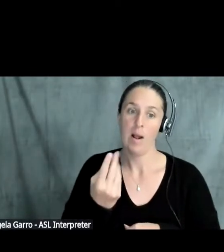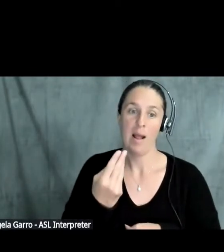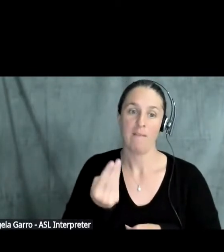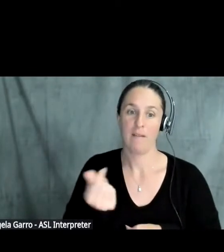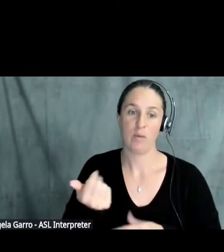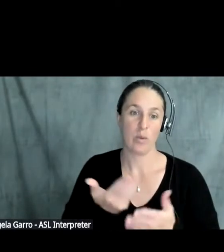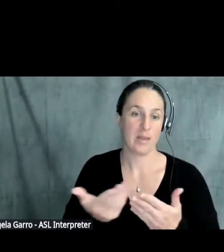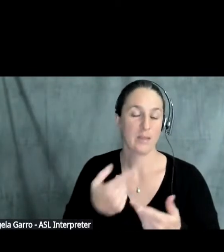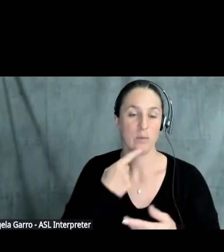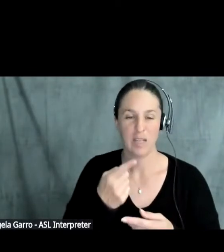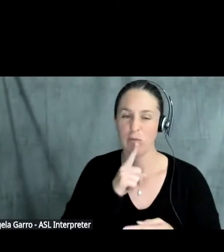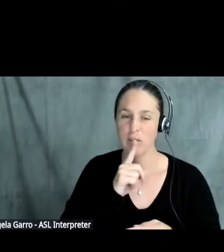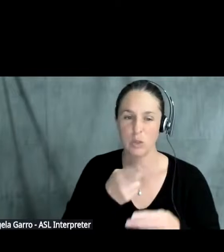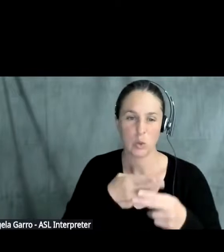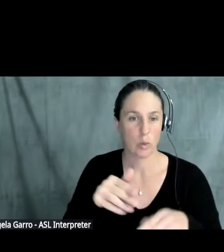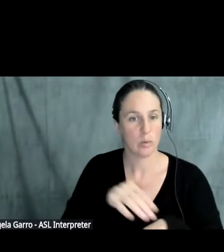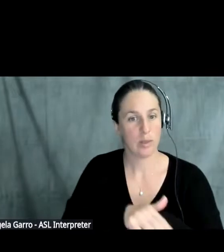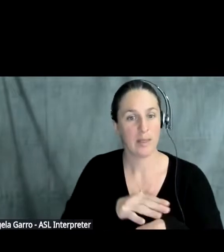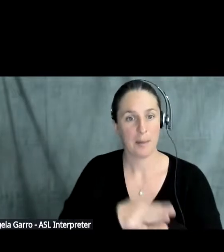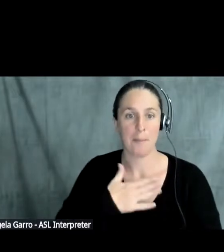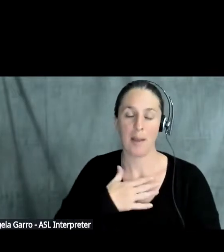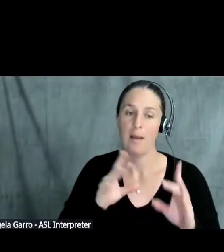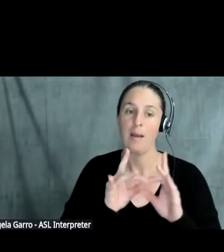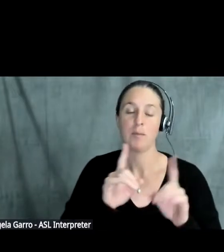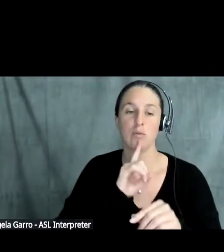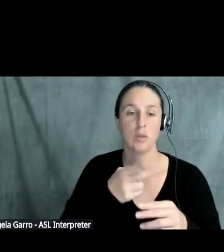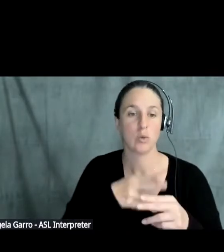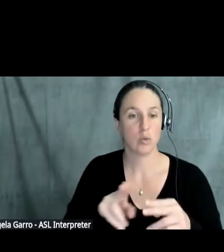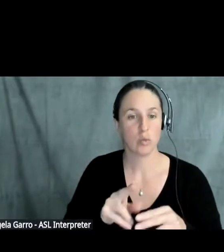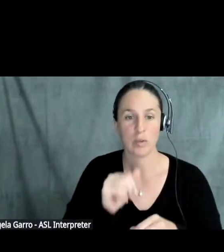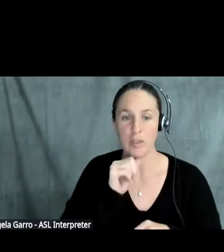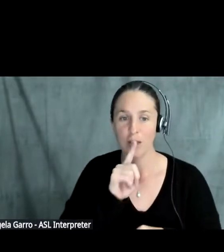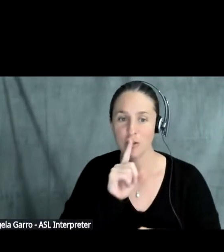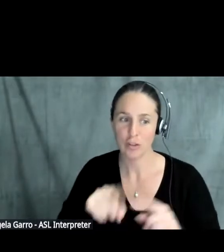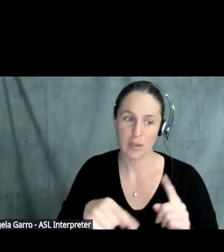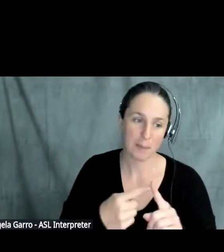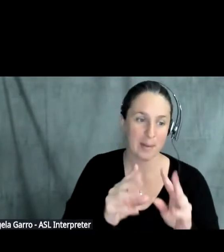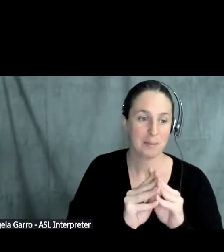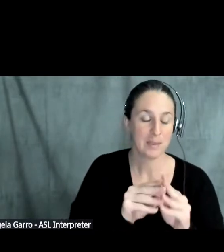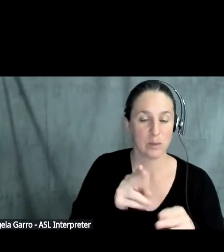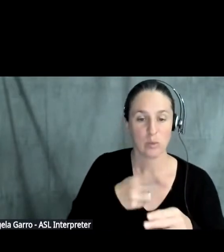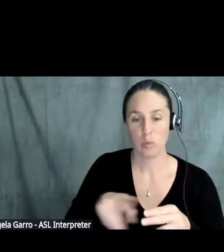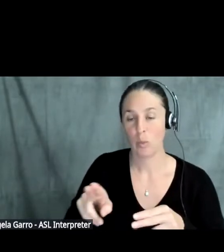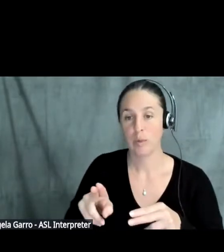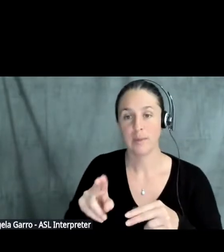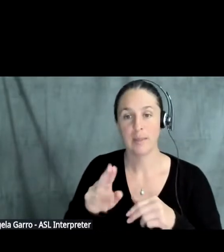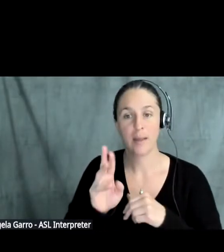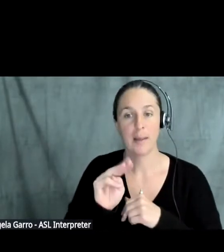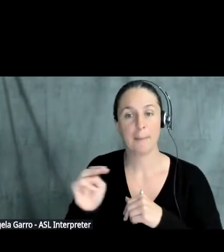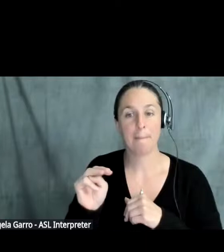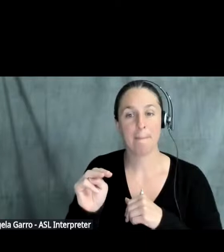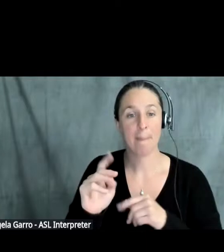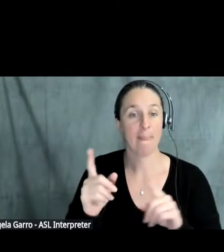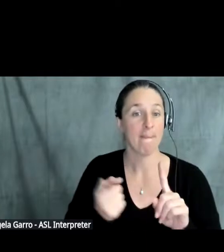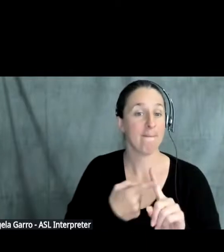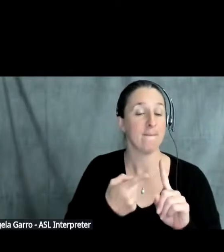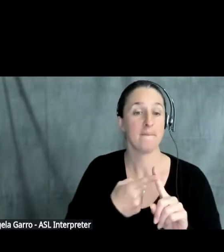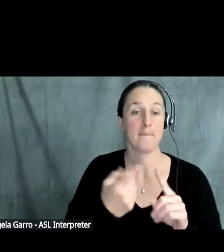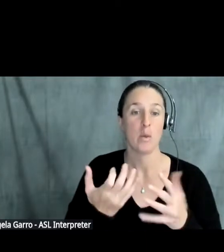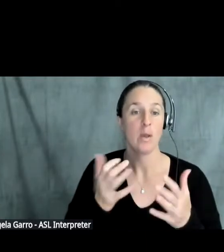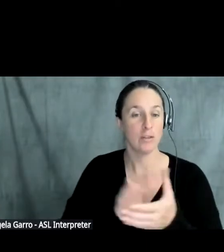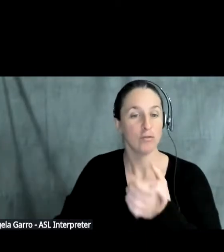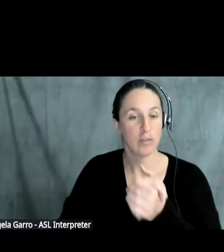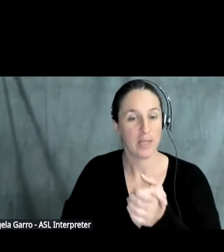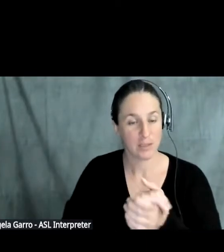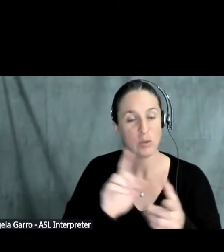tonight. My comments are really short. Not so sure about the meeting being short. First and foremost, I want to say